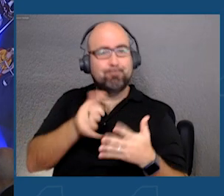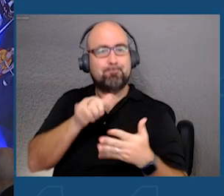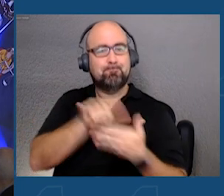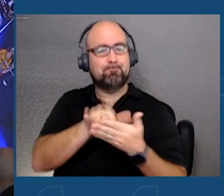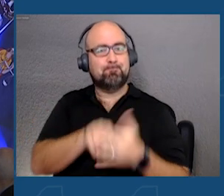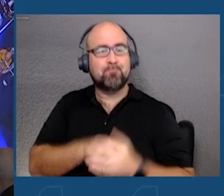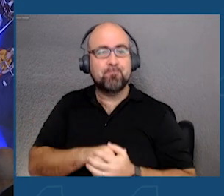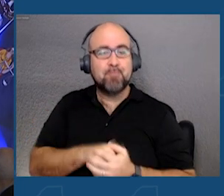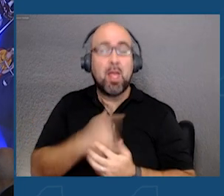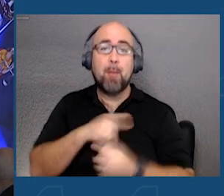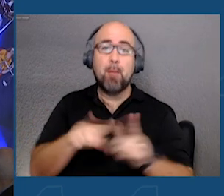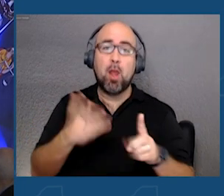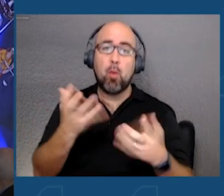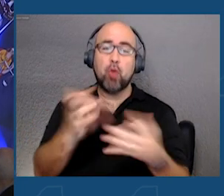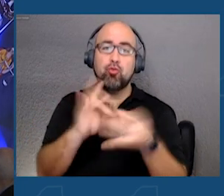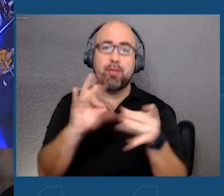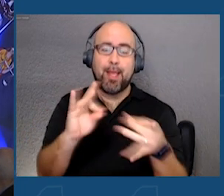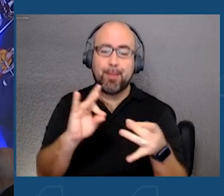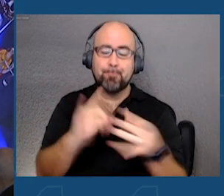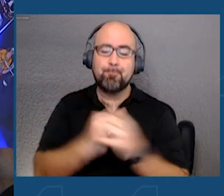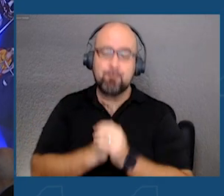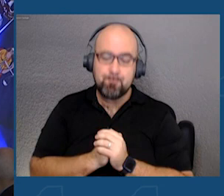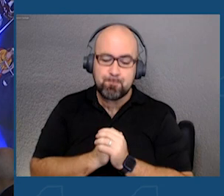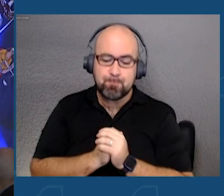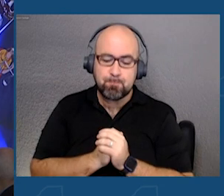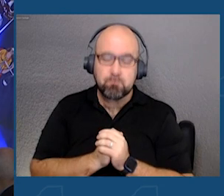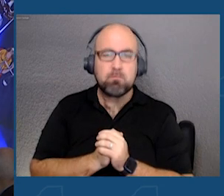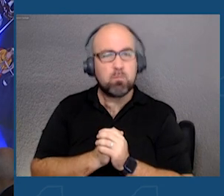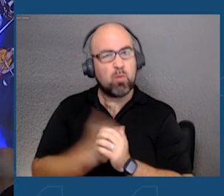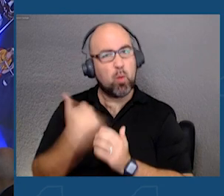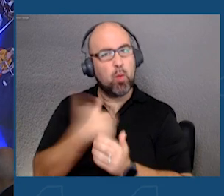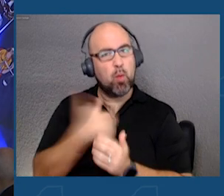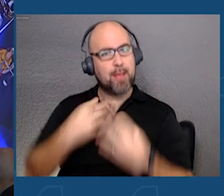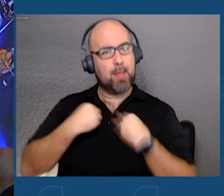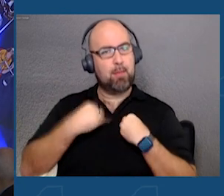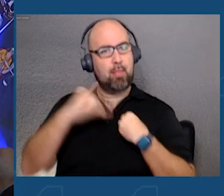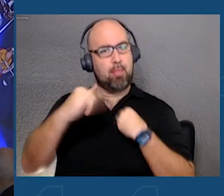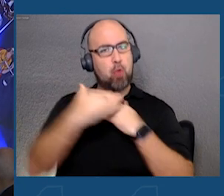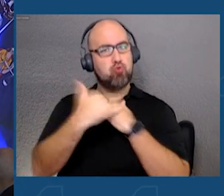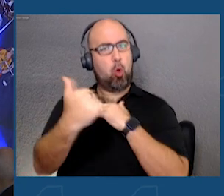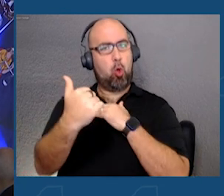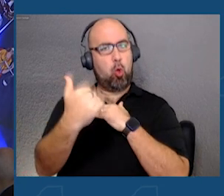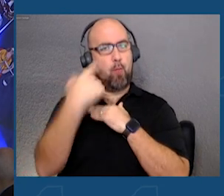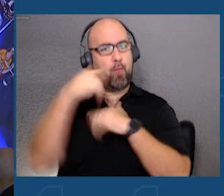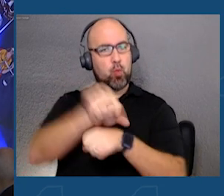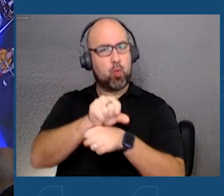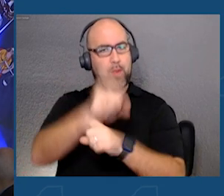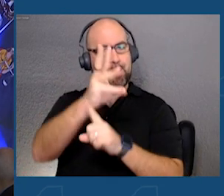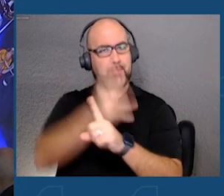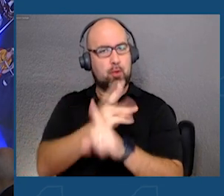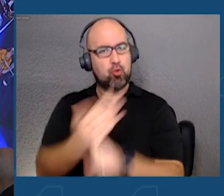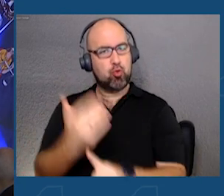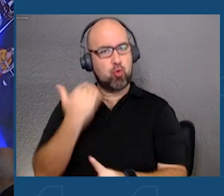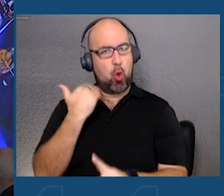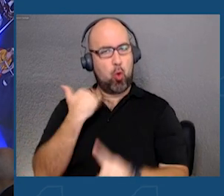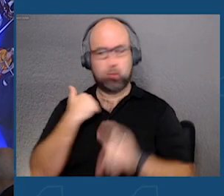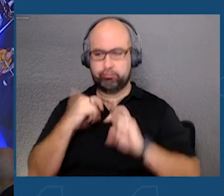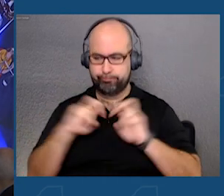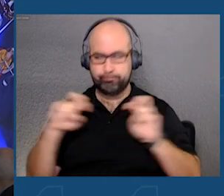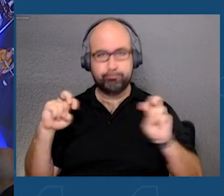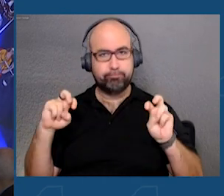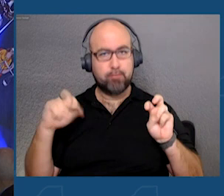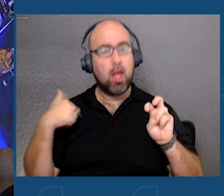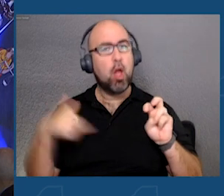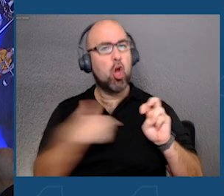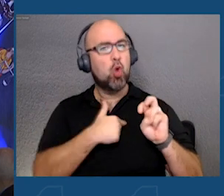saying, when we accepted the call to do this work 6 months ago, us and the other members of the panel, we understood that it was a